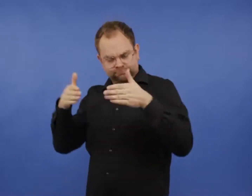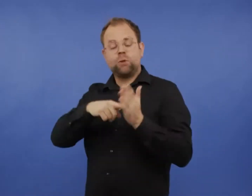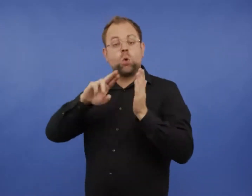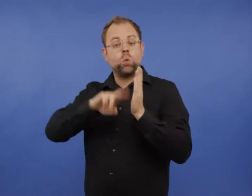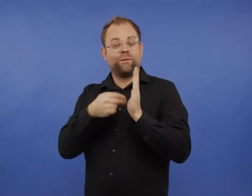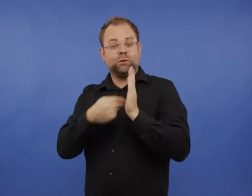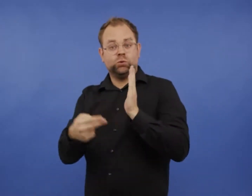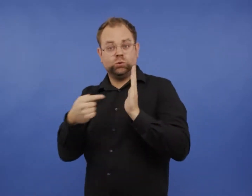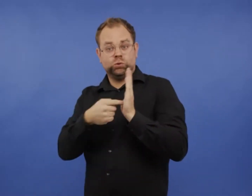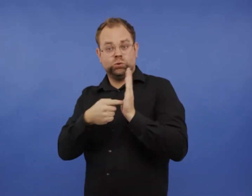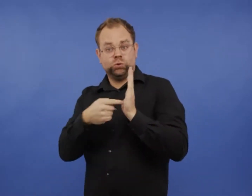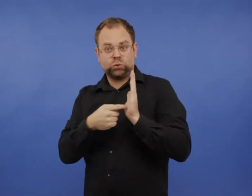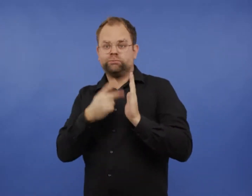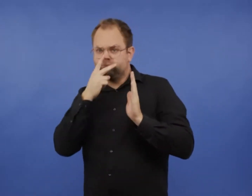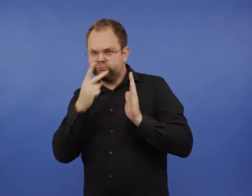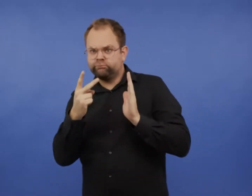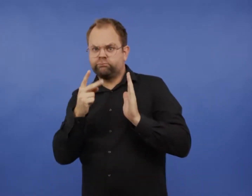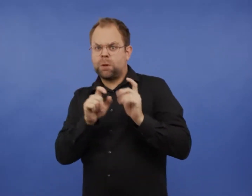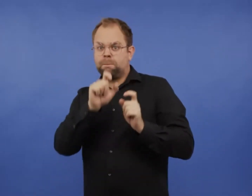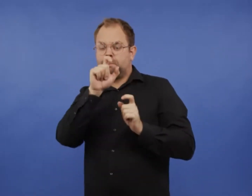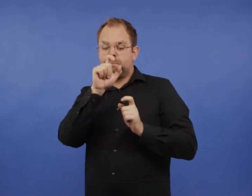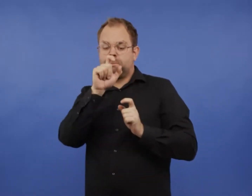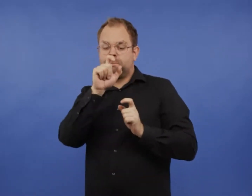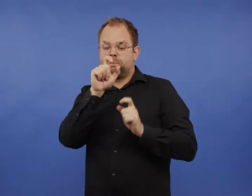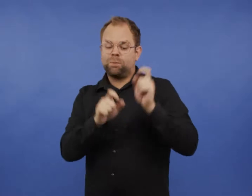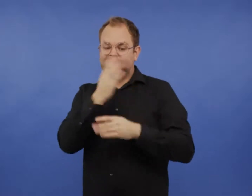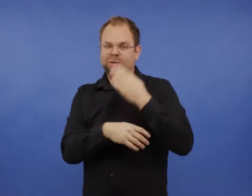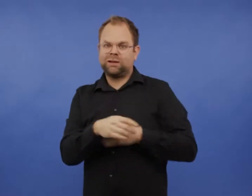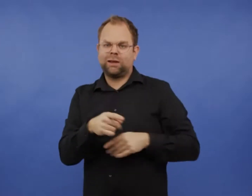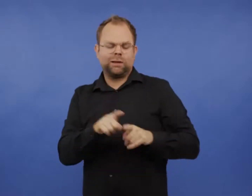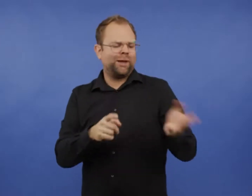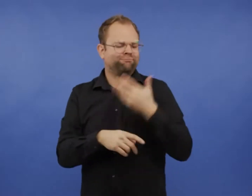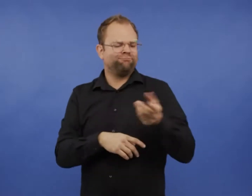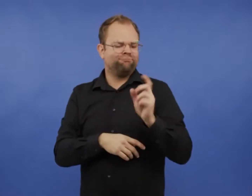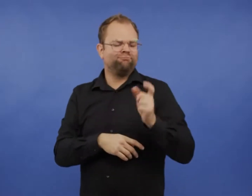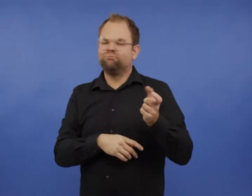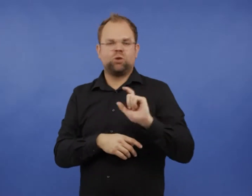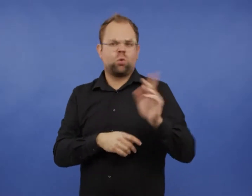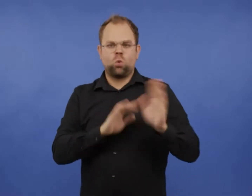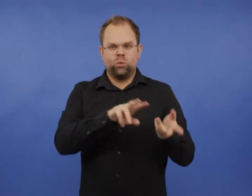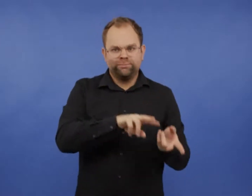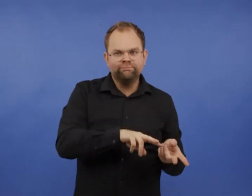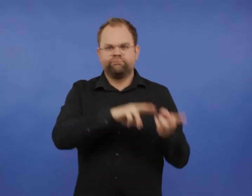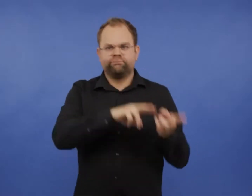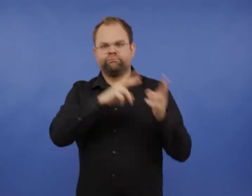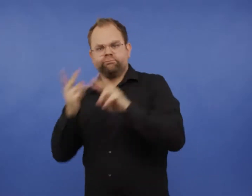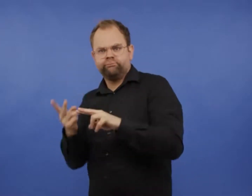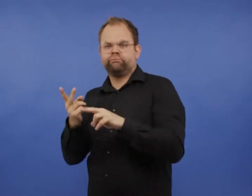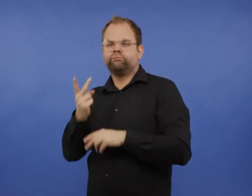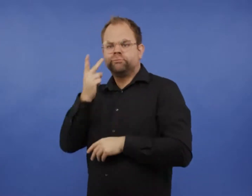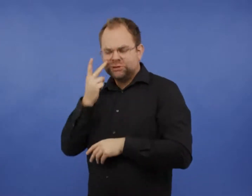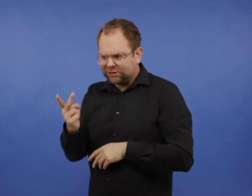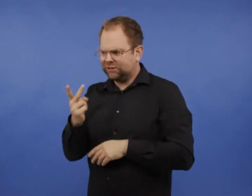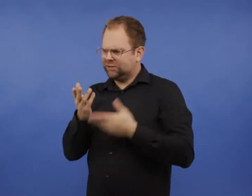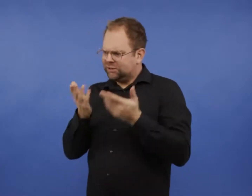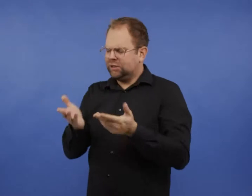their own, with a right to be involved and participate in all points along the peace continuum. By the